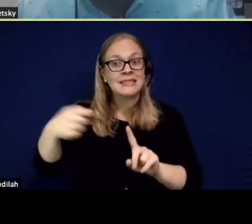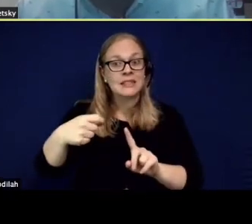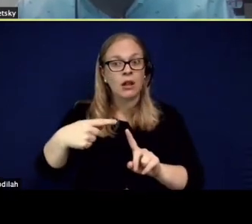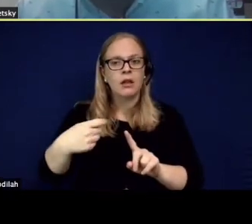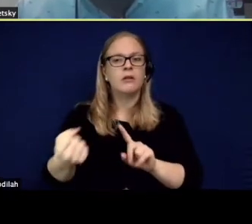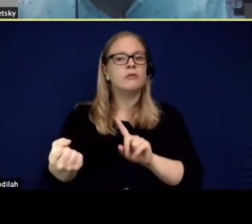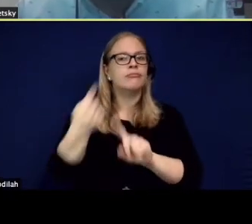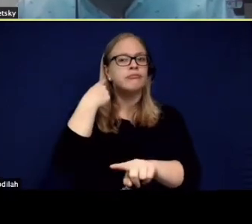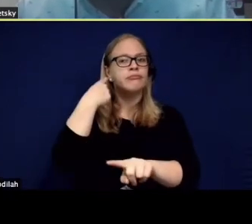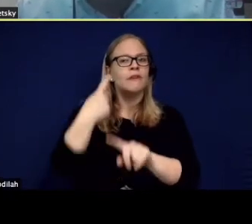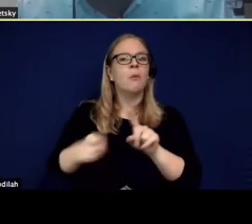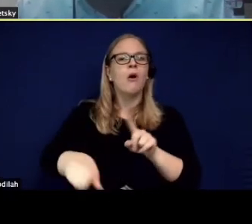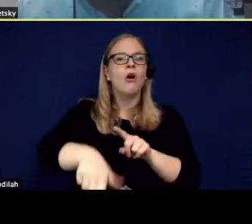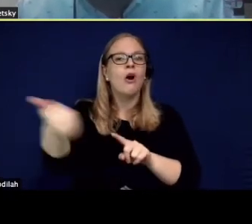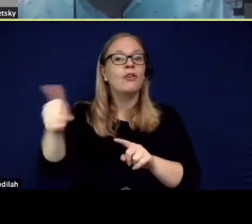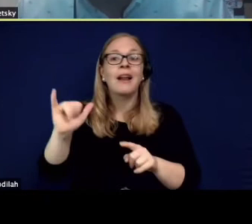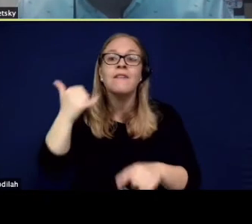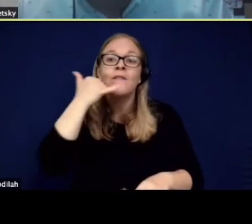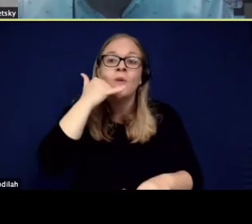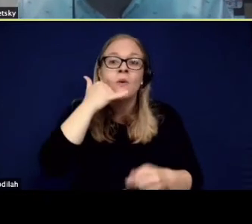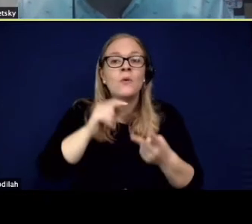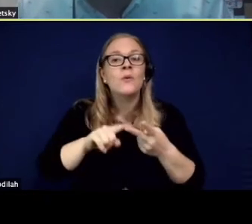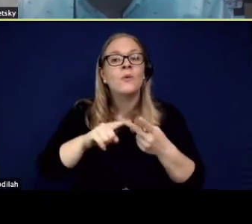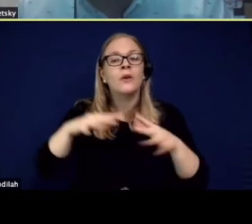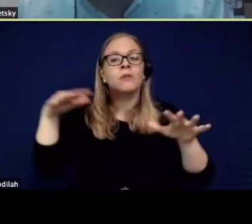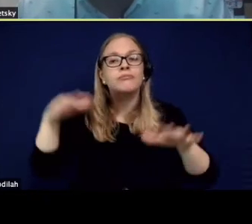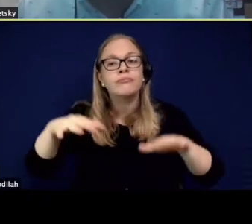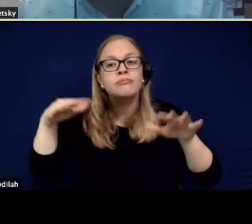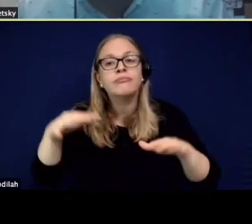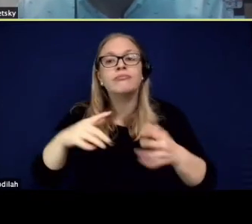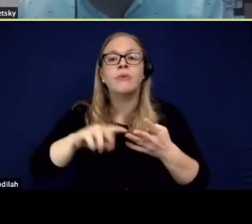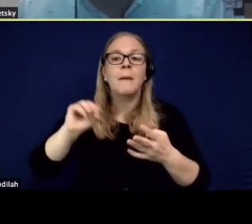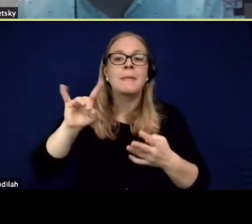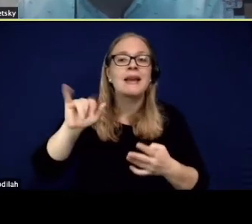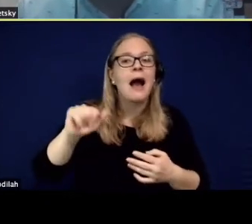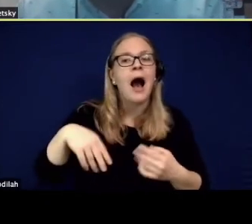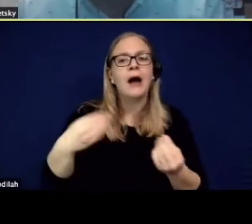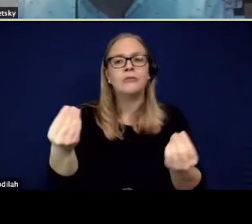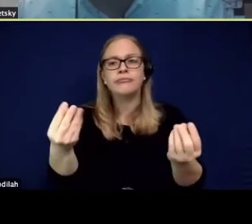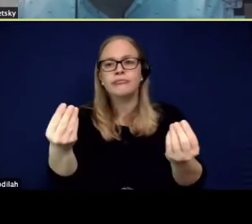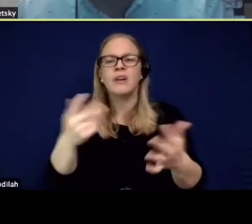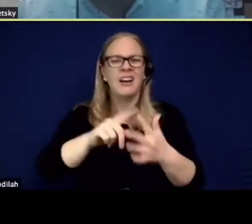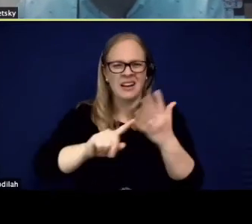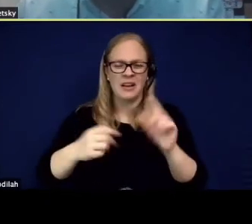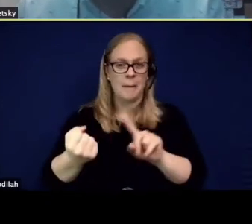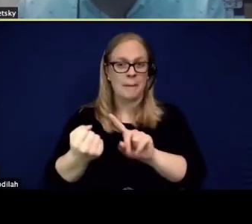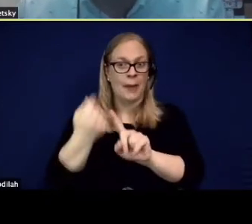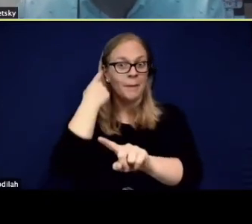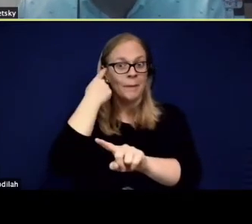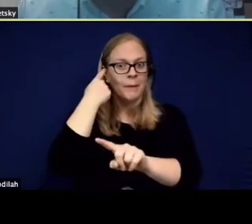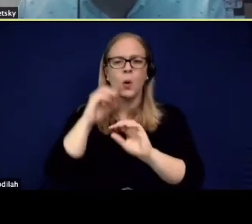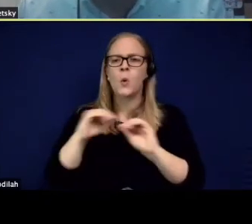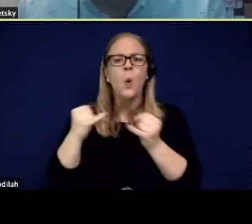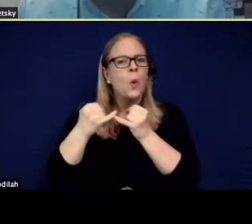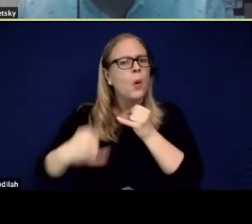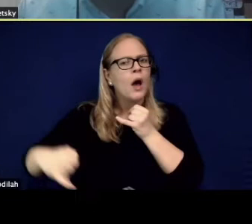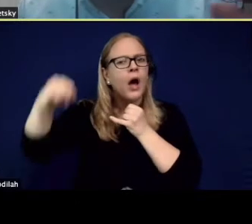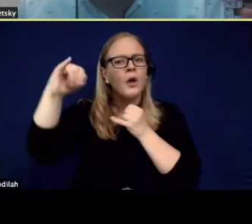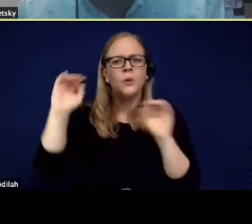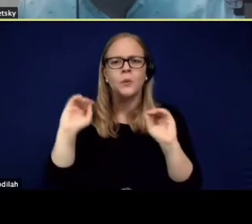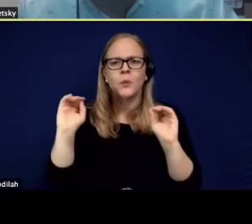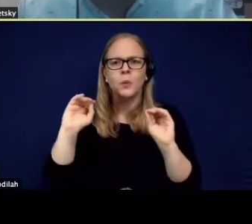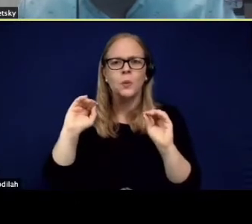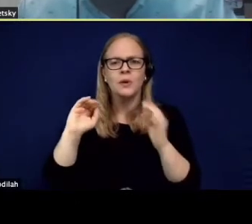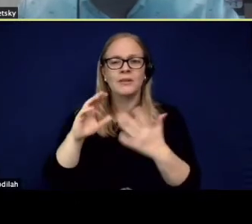as telephone, sound systems, media devices, without the use of hardwired cables to the hearing aid.